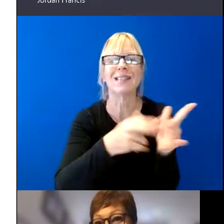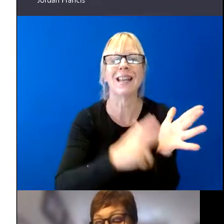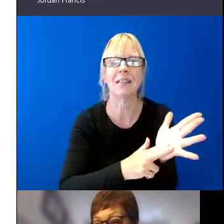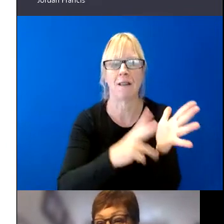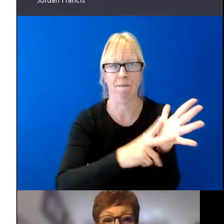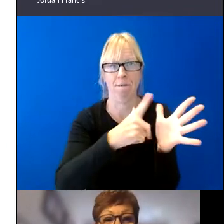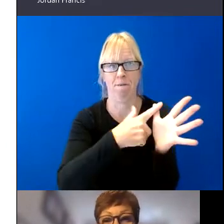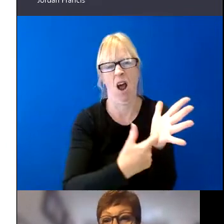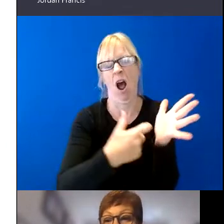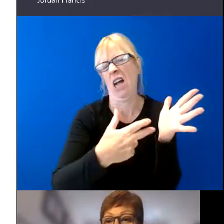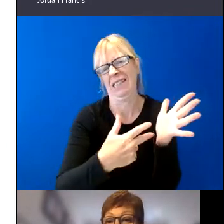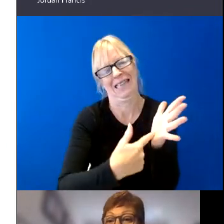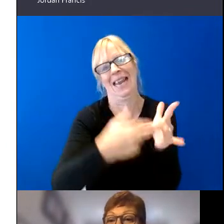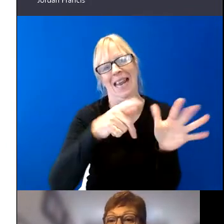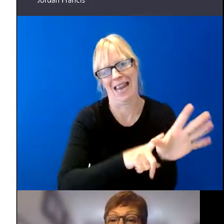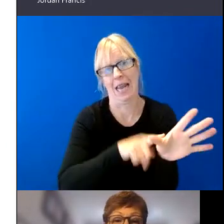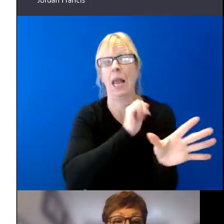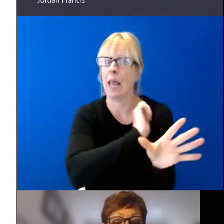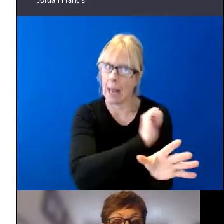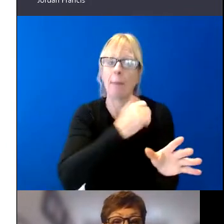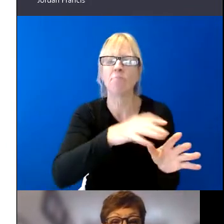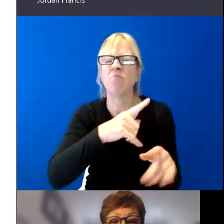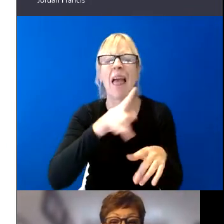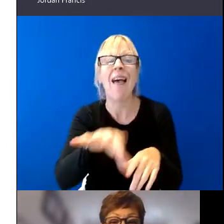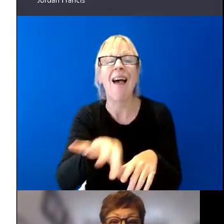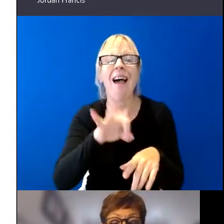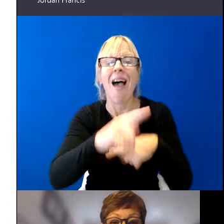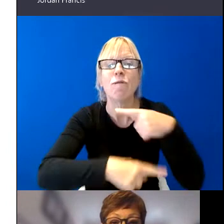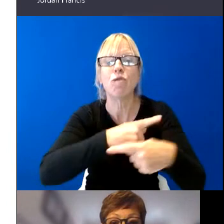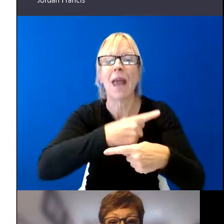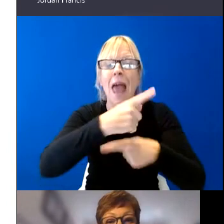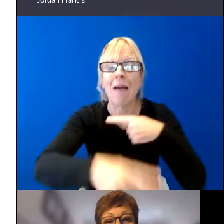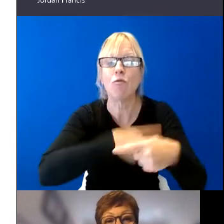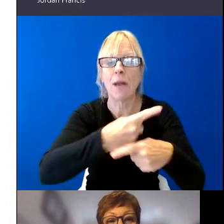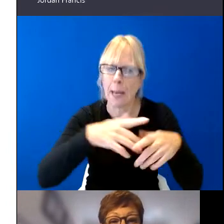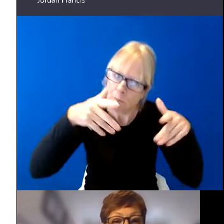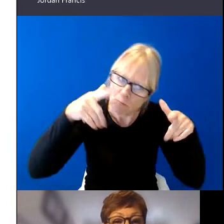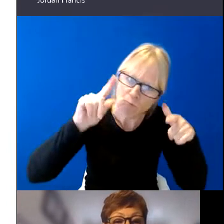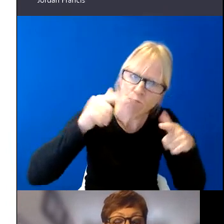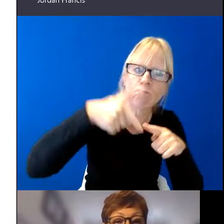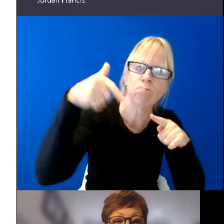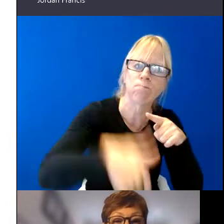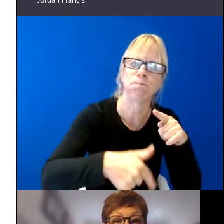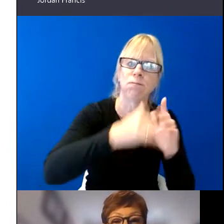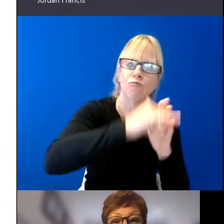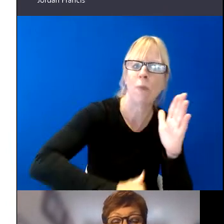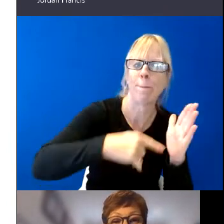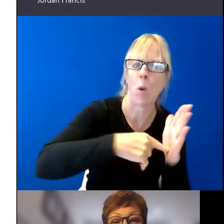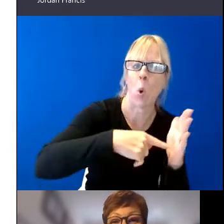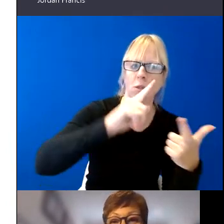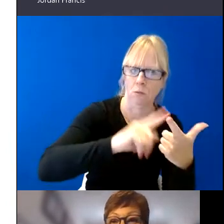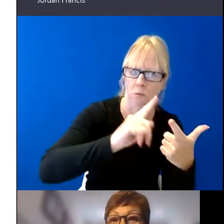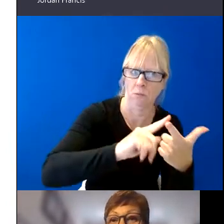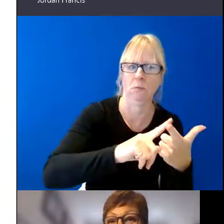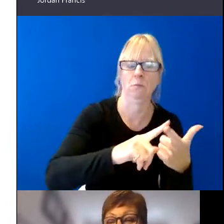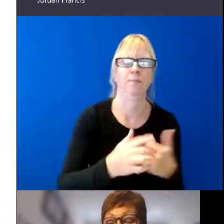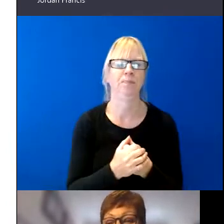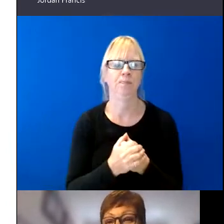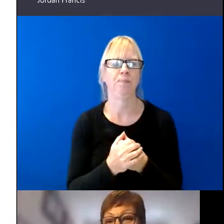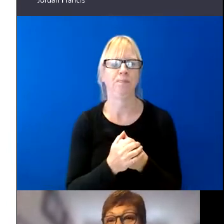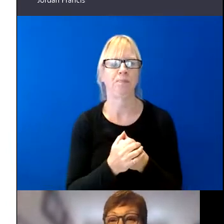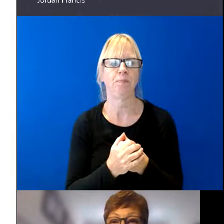issue that he's concerned about affecting health and wellbeing of people in Birmingham. Next slide, please. So